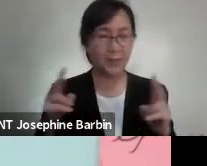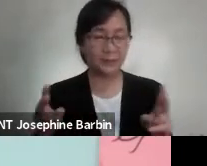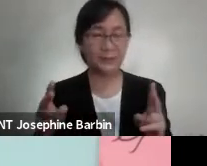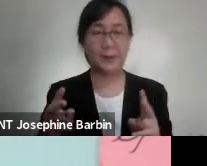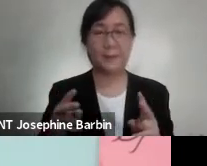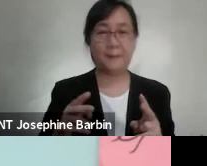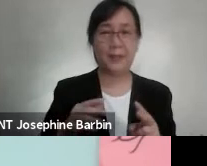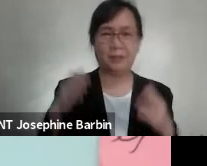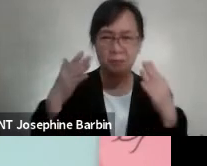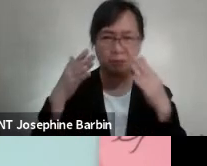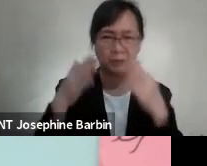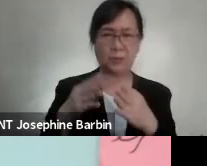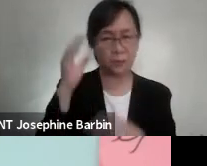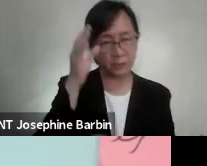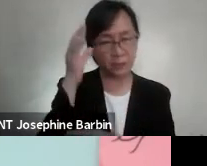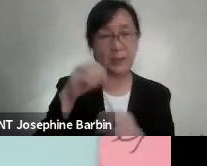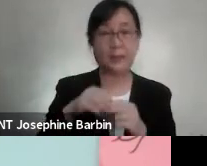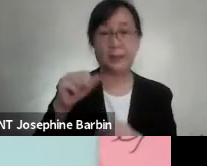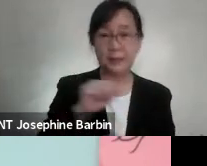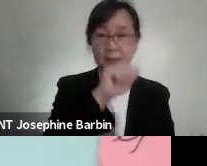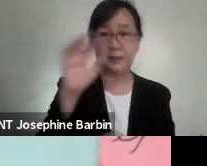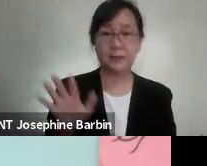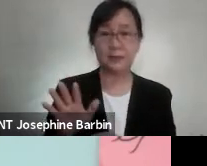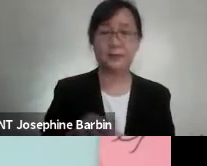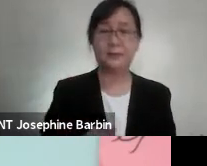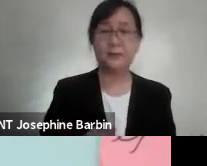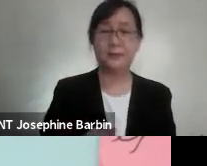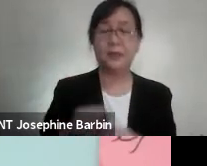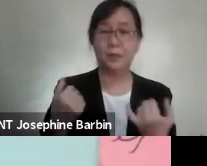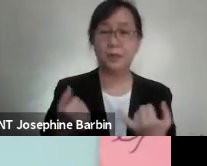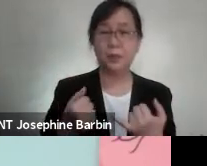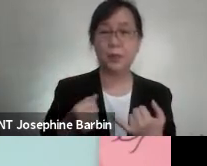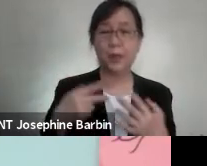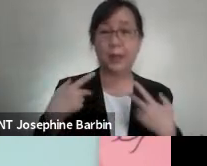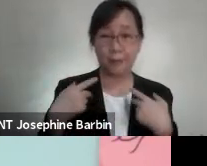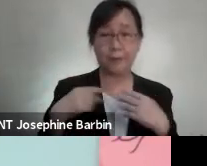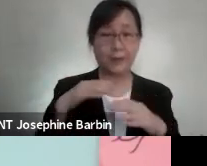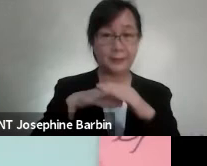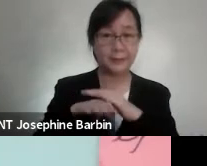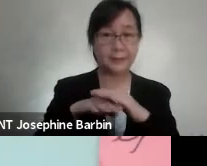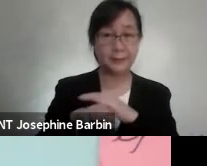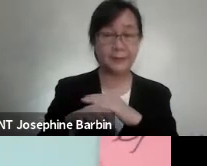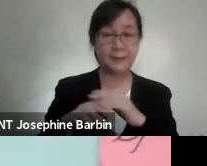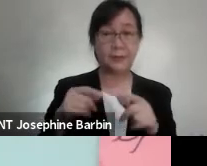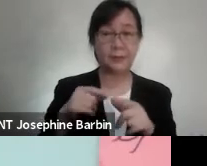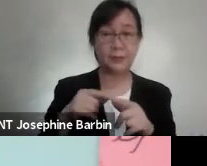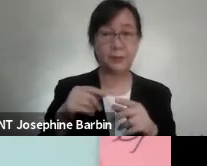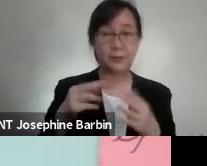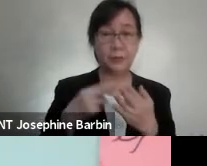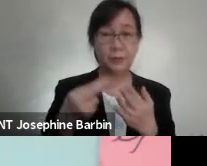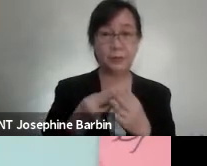this was a very prominent concern in Asia. So again, having access to resources in the